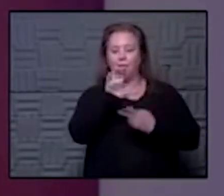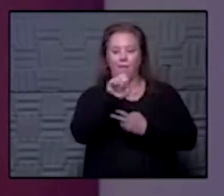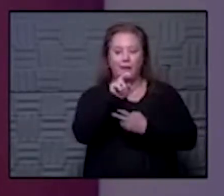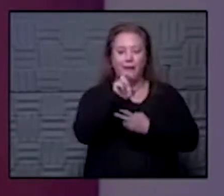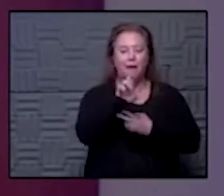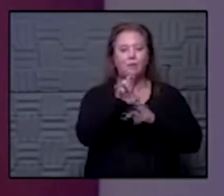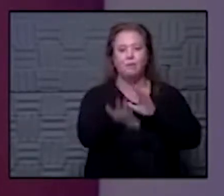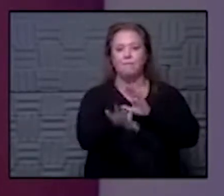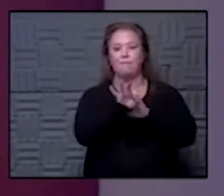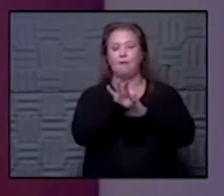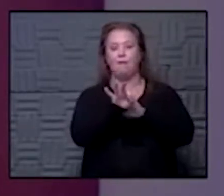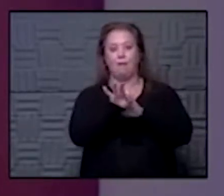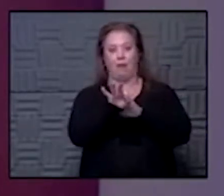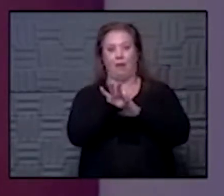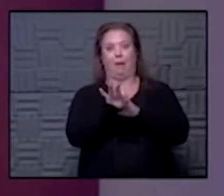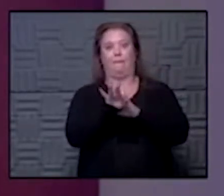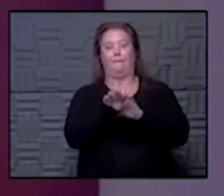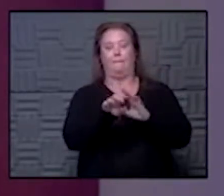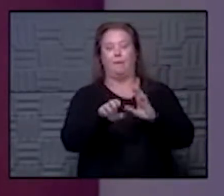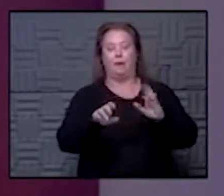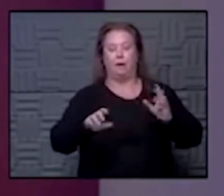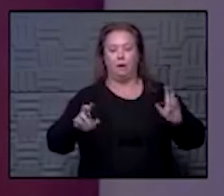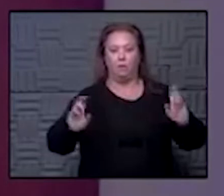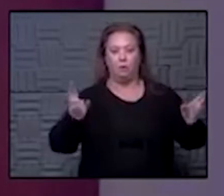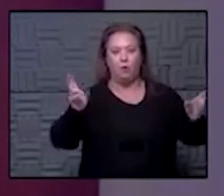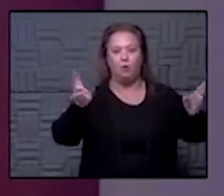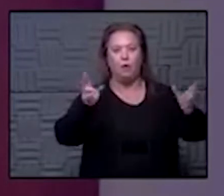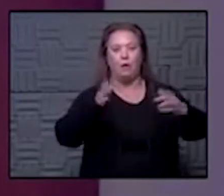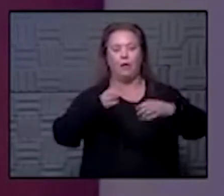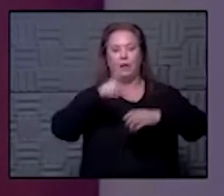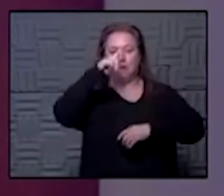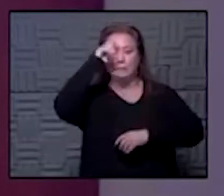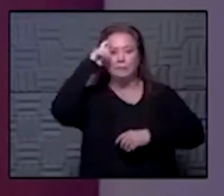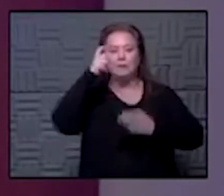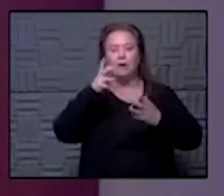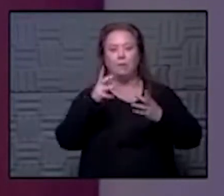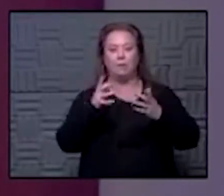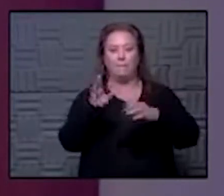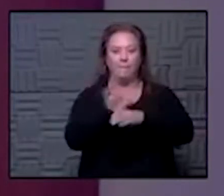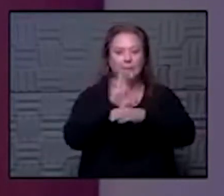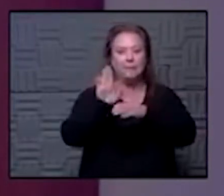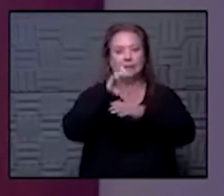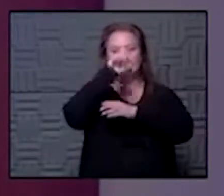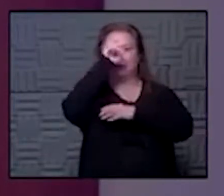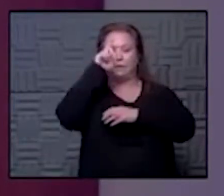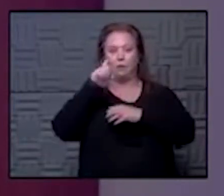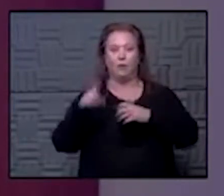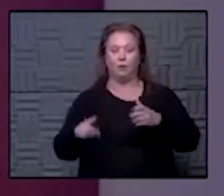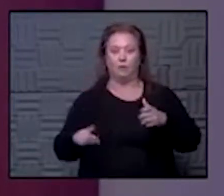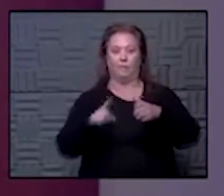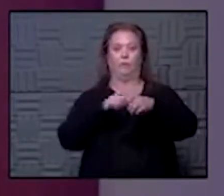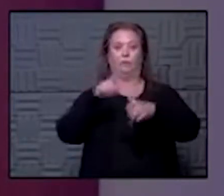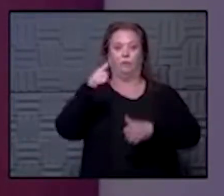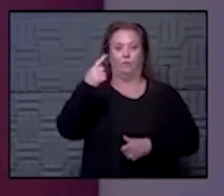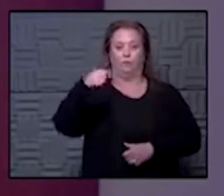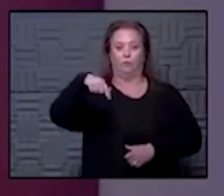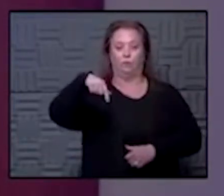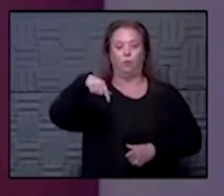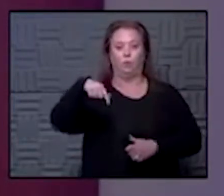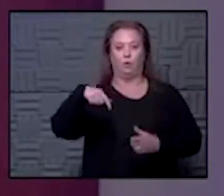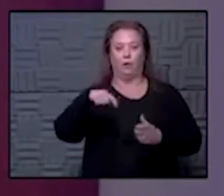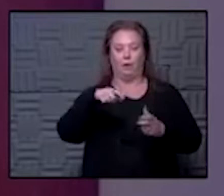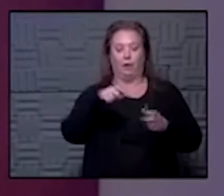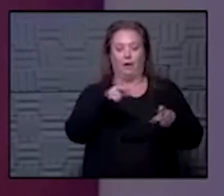and it created a big rush after that, and we were extremely busy through the summer and through our entire first quarter, and we continue to be very busy. But we